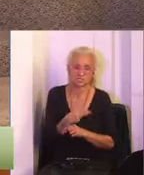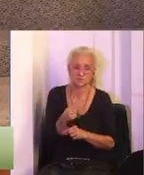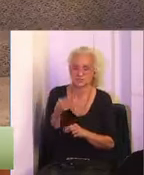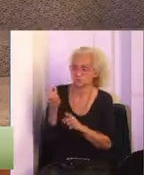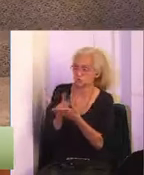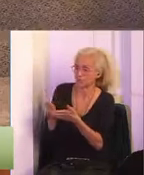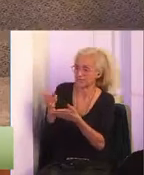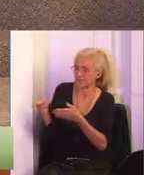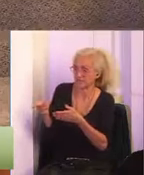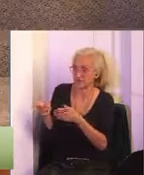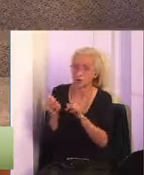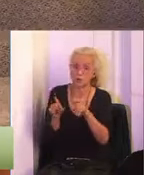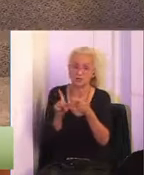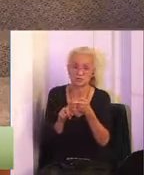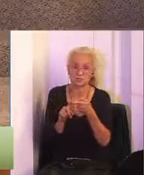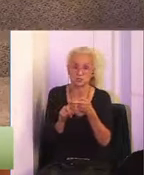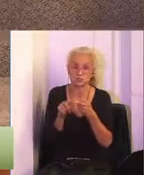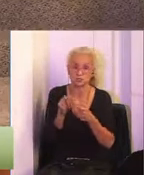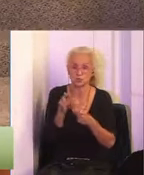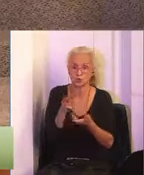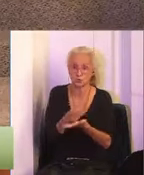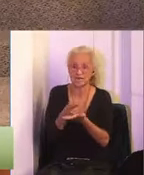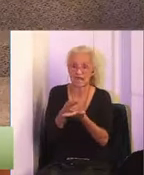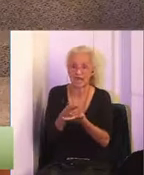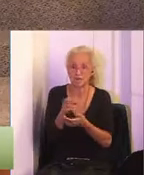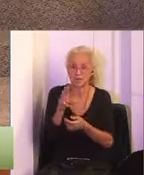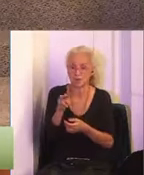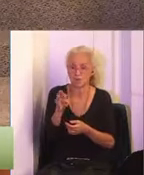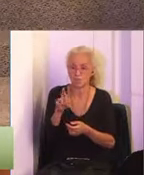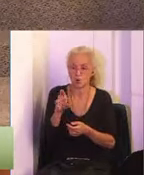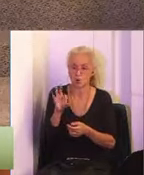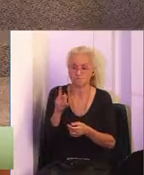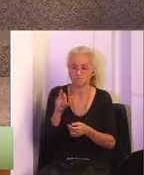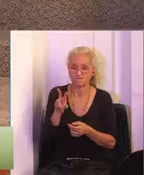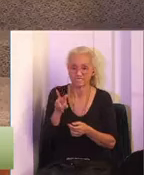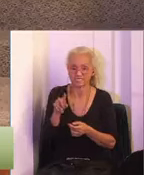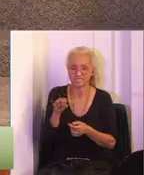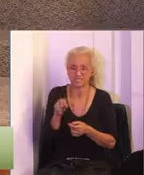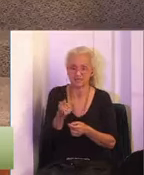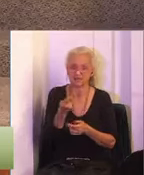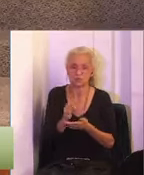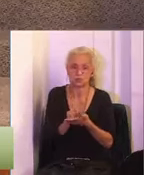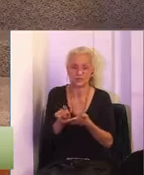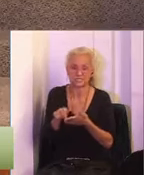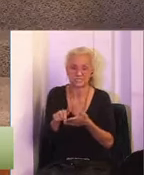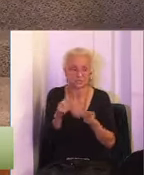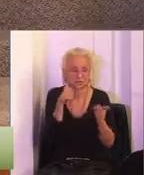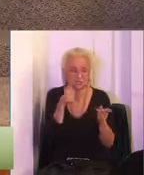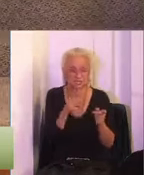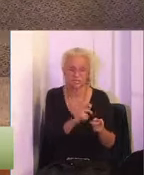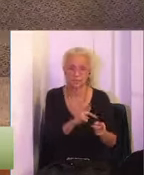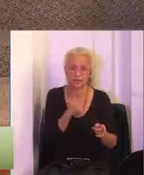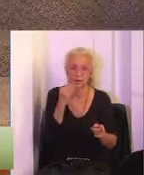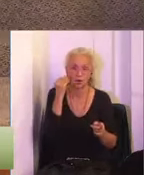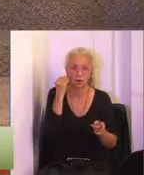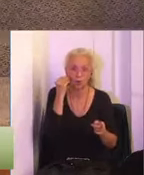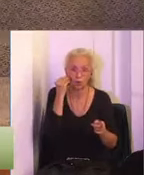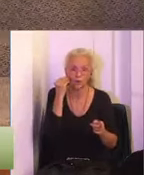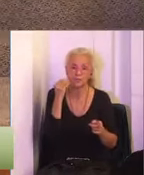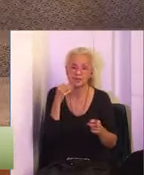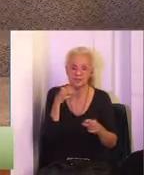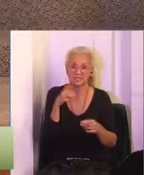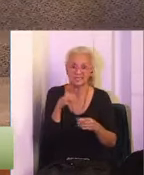there, went to rehabilitation in Mar Vista. Another couple weeks later, she came home to where she lives